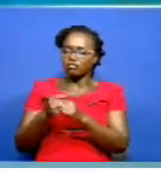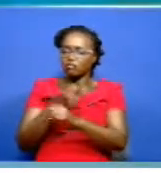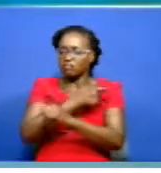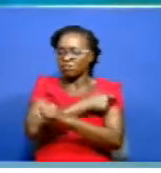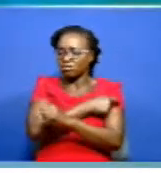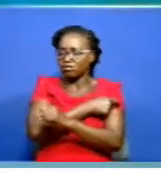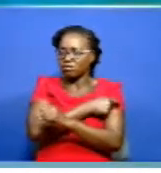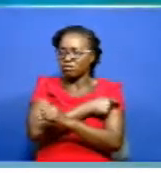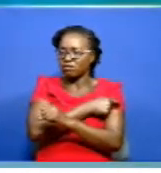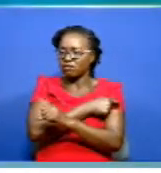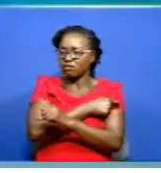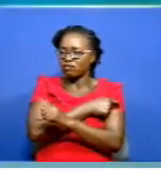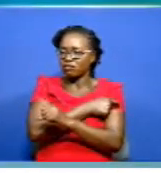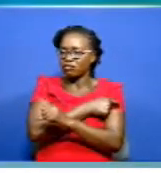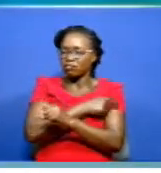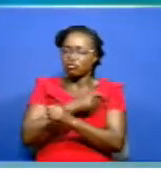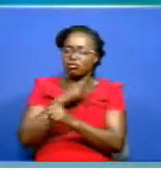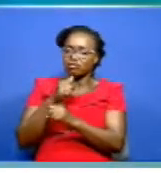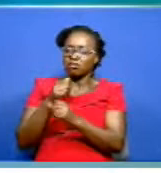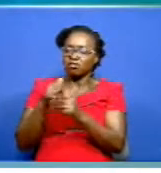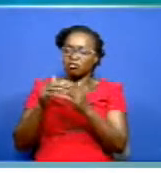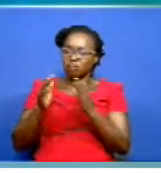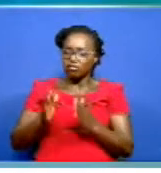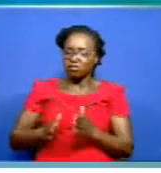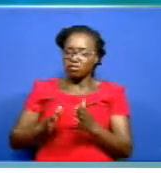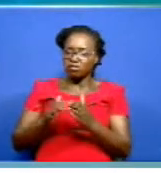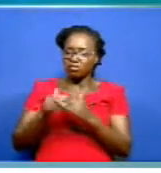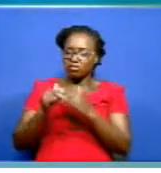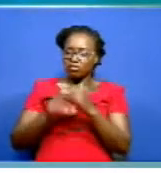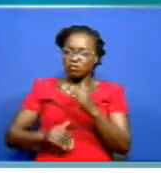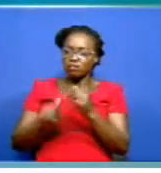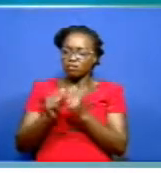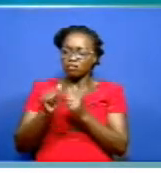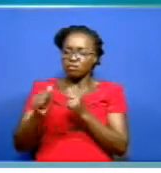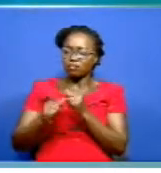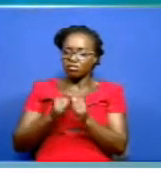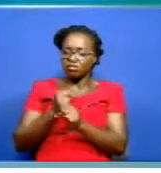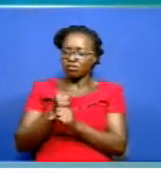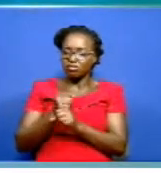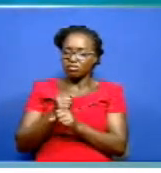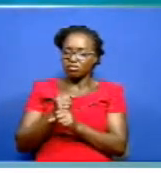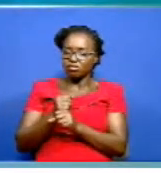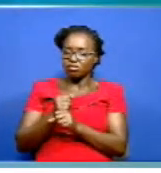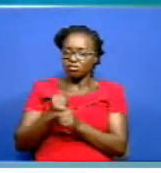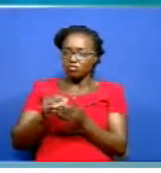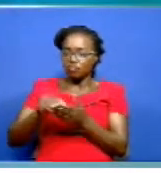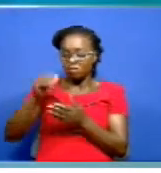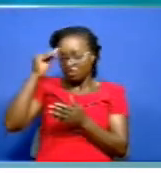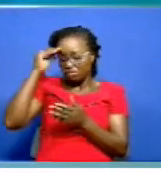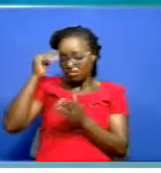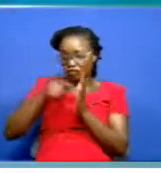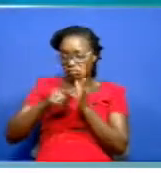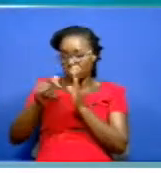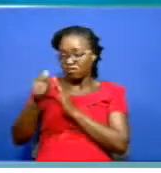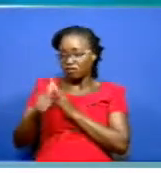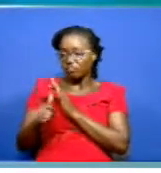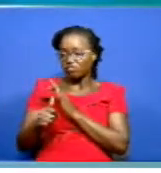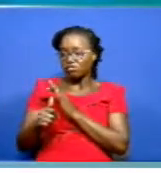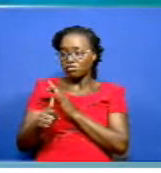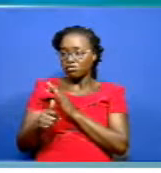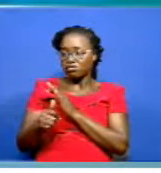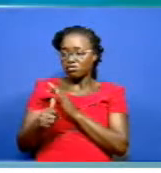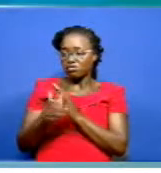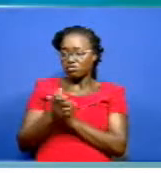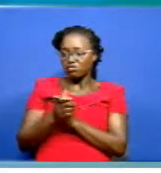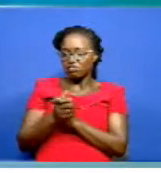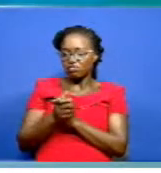vaccinating persons under the age of 18 because of course, the studies have not shown the efficacy of that,